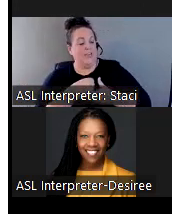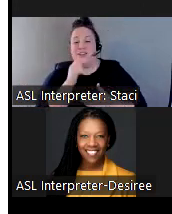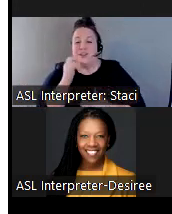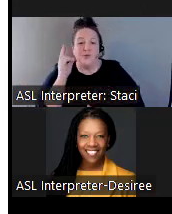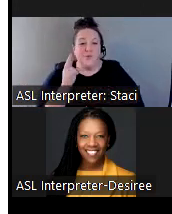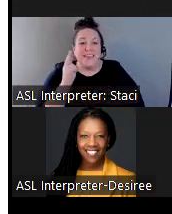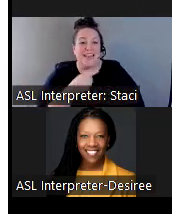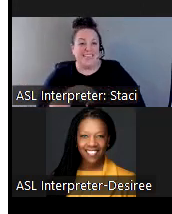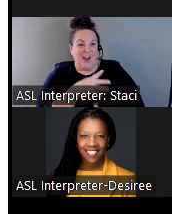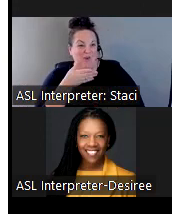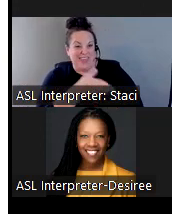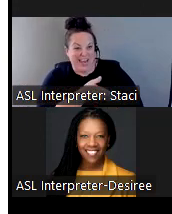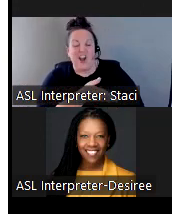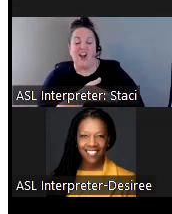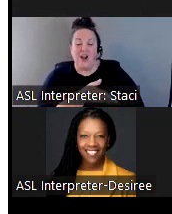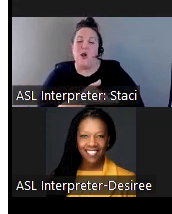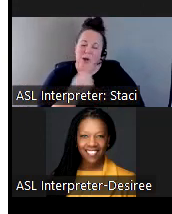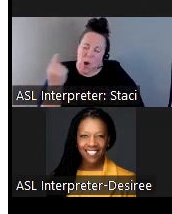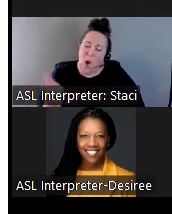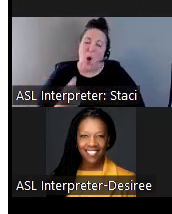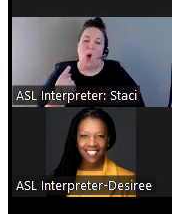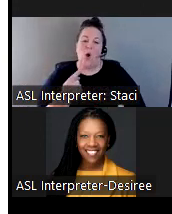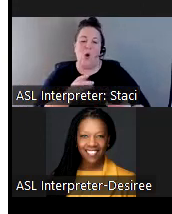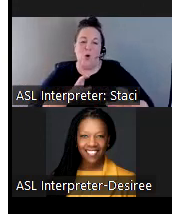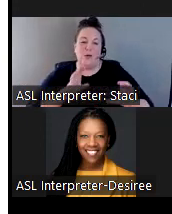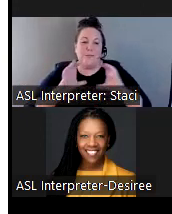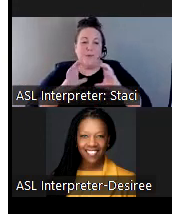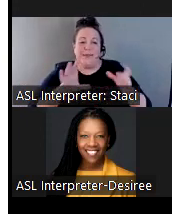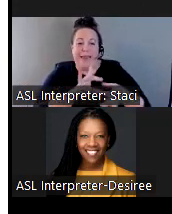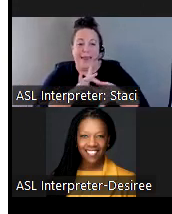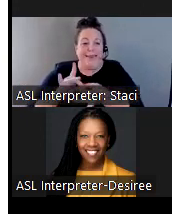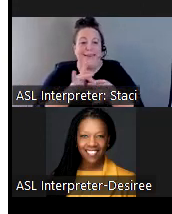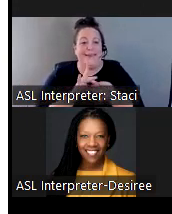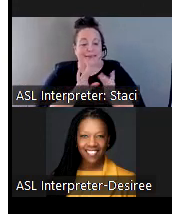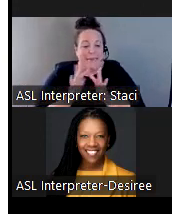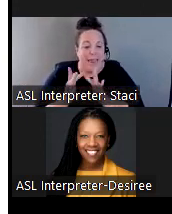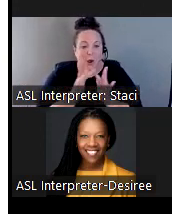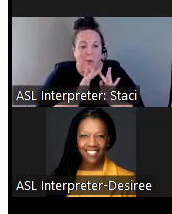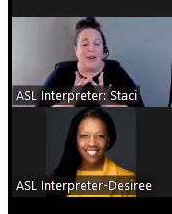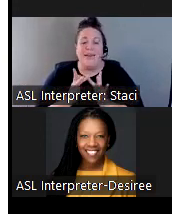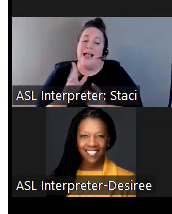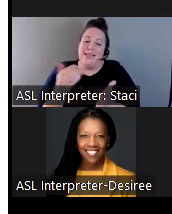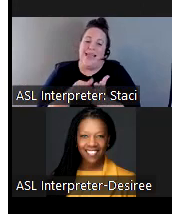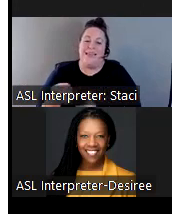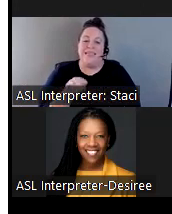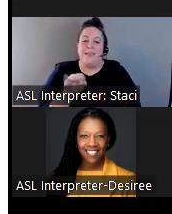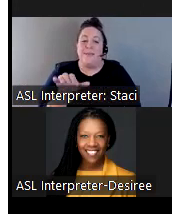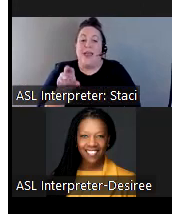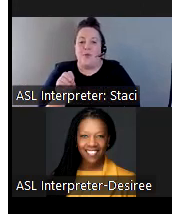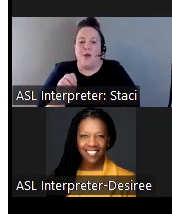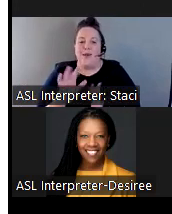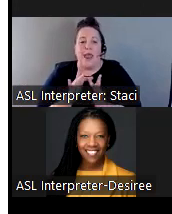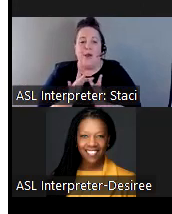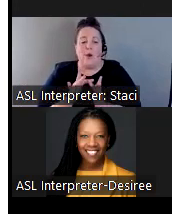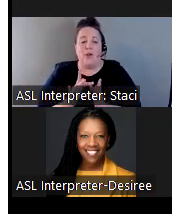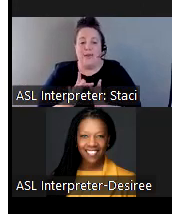in the pipeline. We should all be as part of in your network. And again, this micro network. Texas is too big to do it